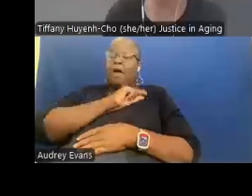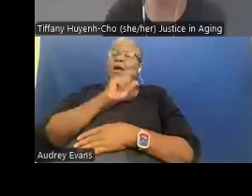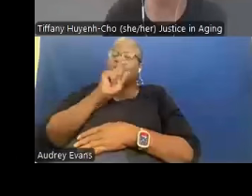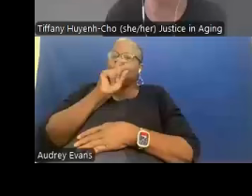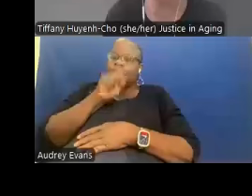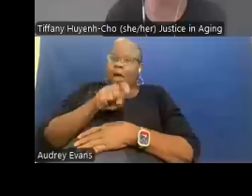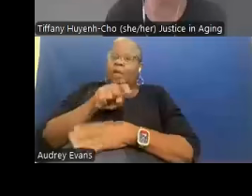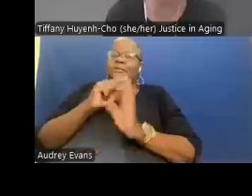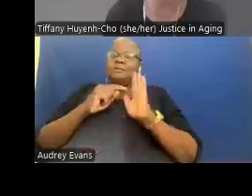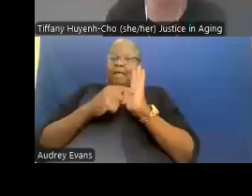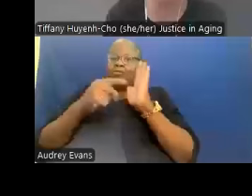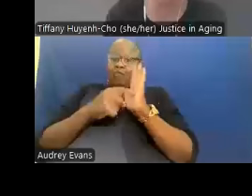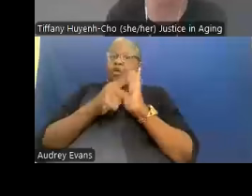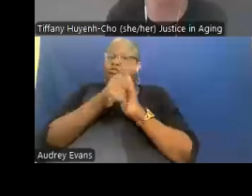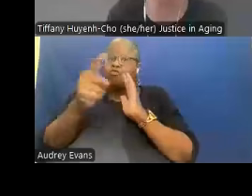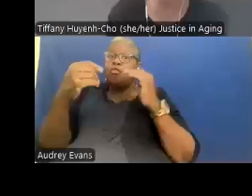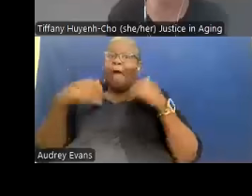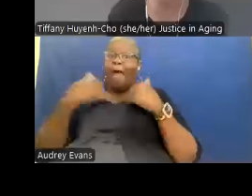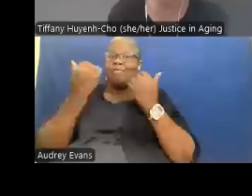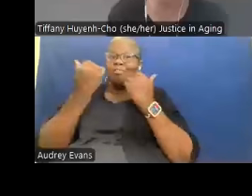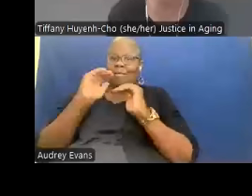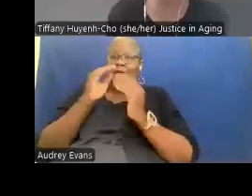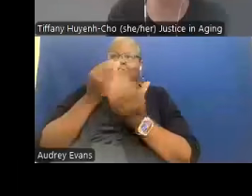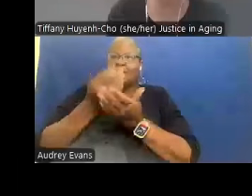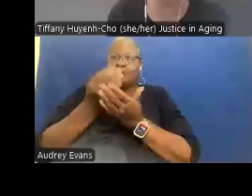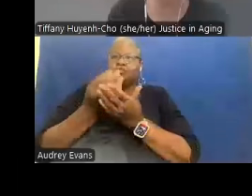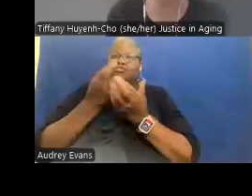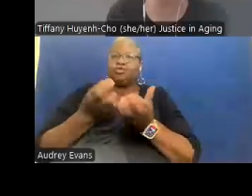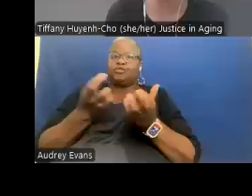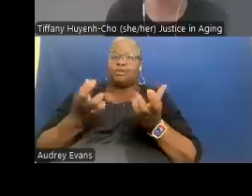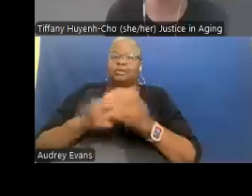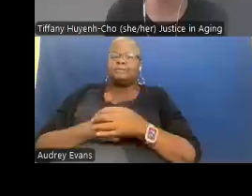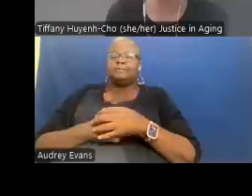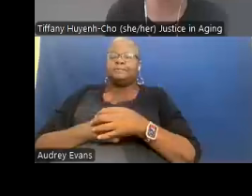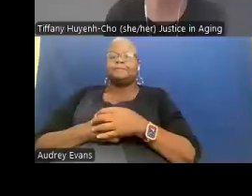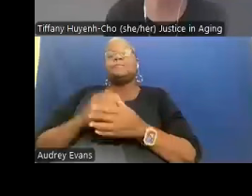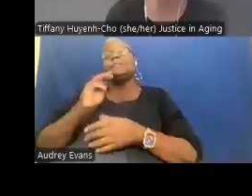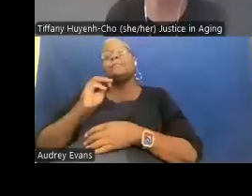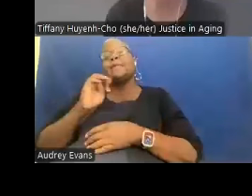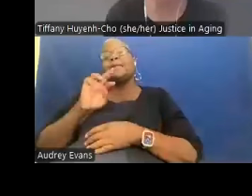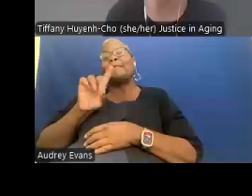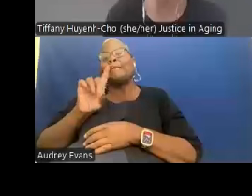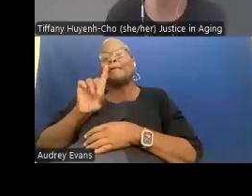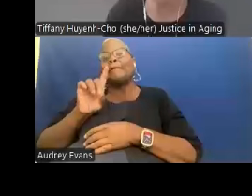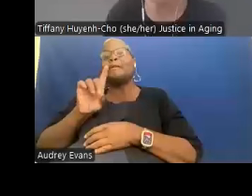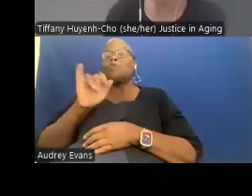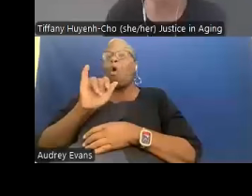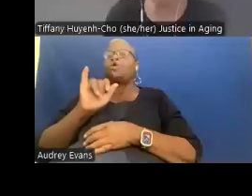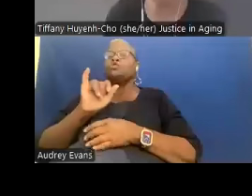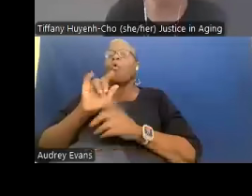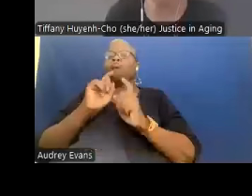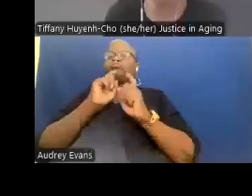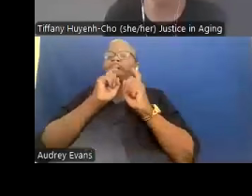must demonstrate that you have limited financial resources. Medicaid is also an entitlement